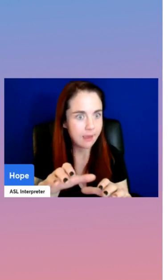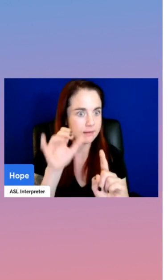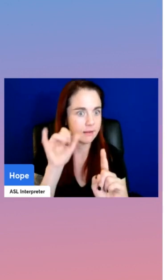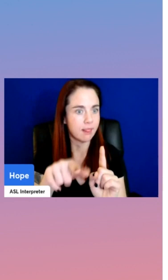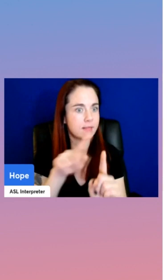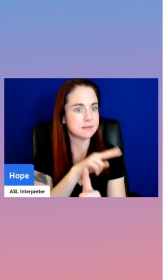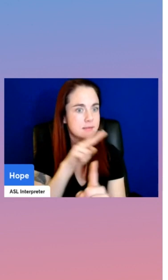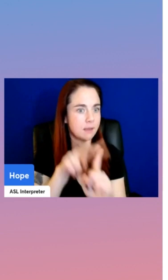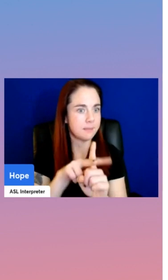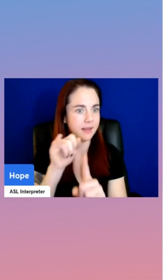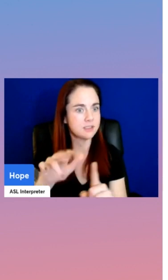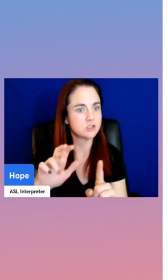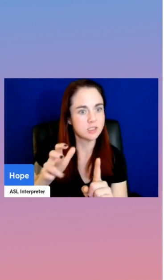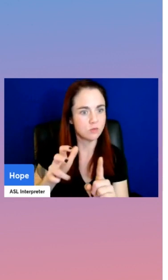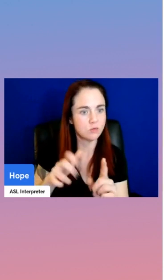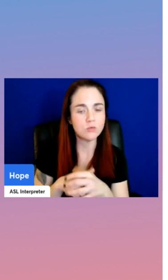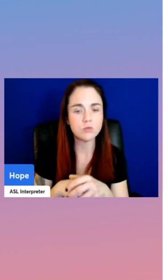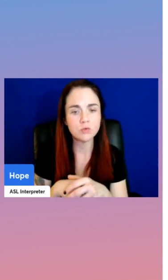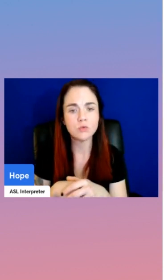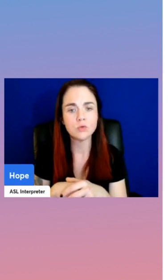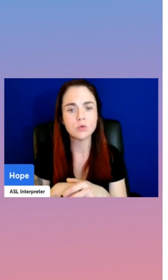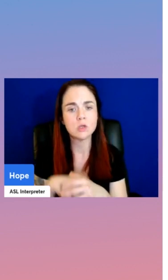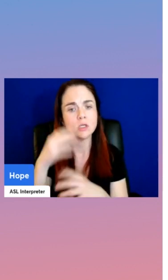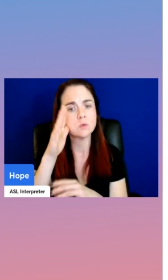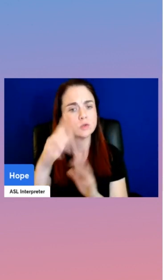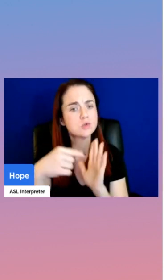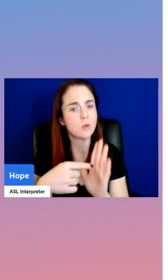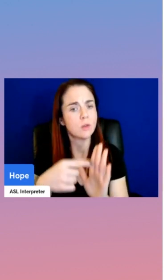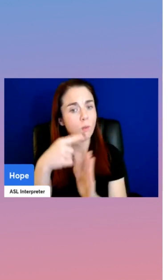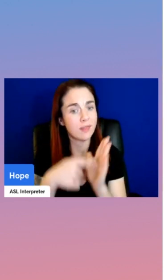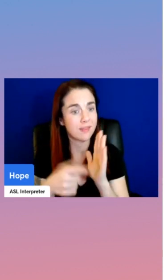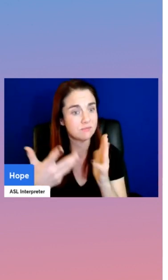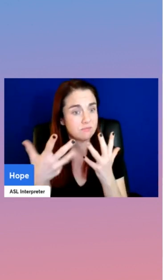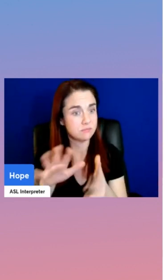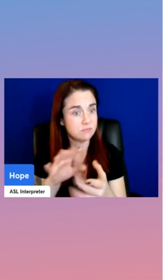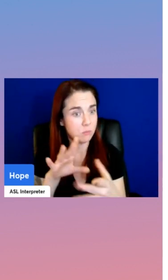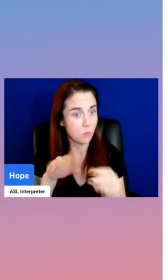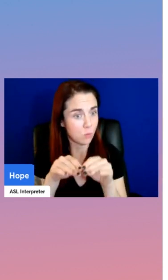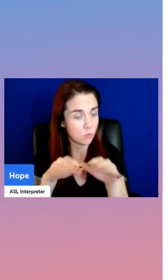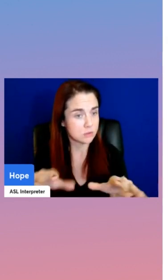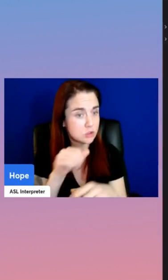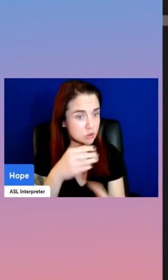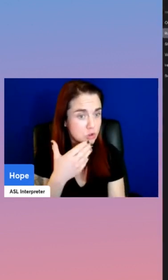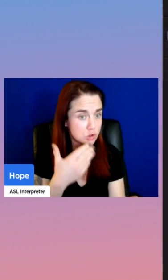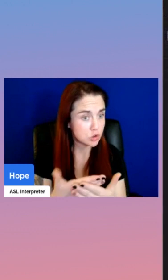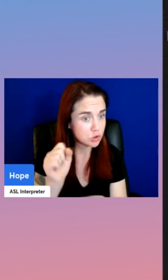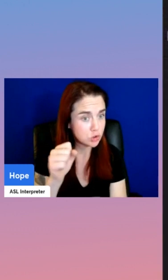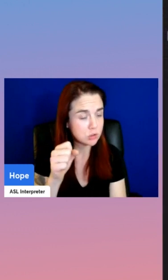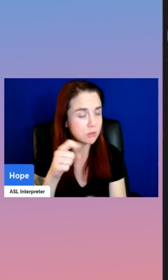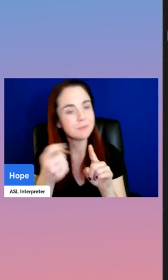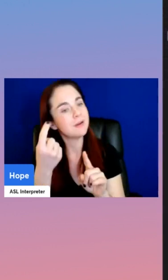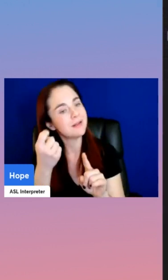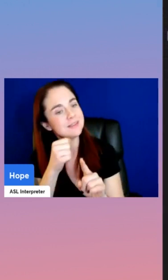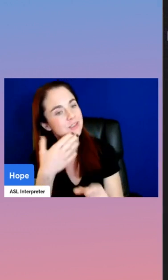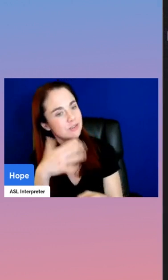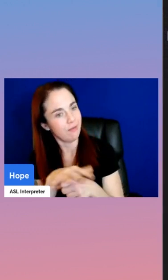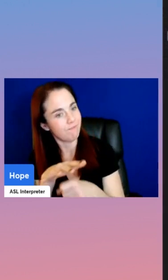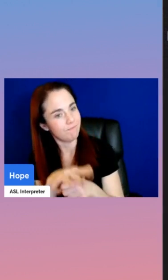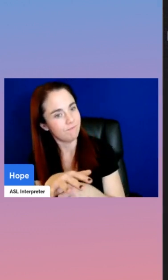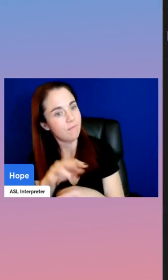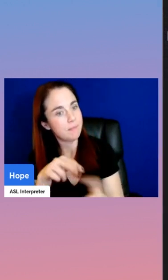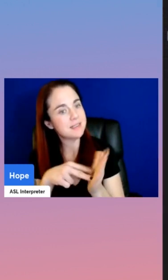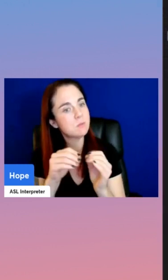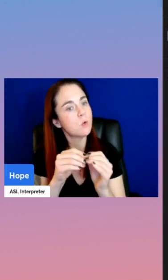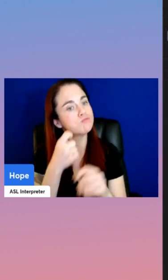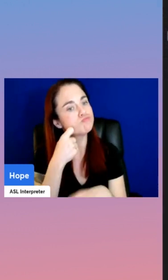or that at least it gives them indication that what they deployed is good, but not good enough in the sense that there is a newer version